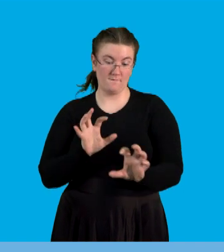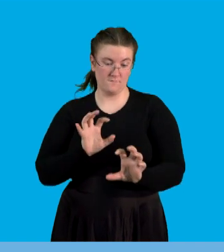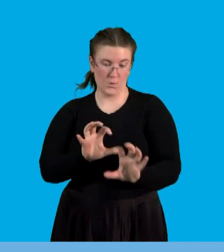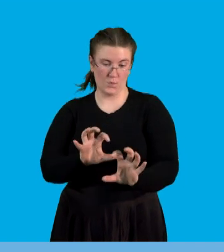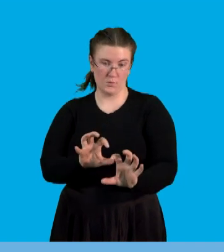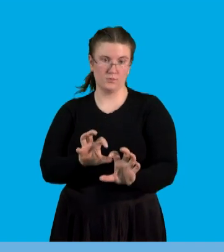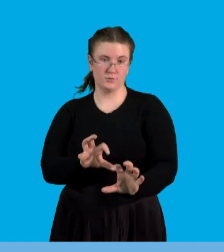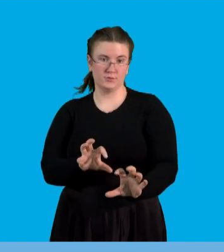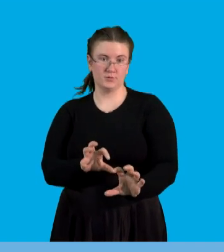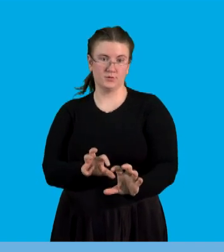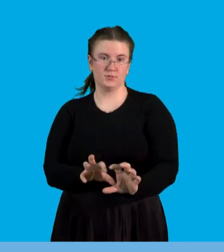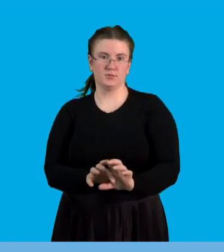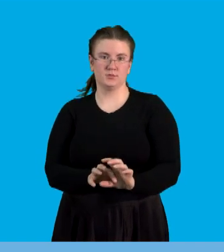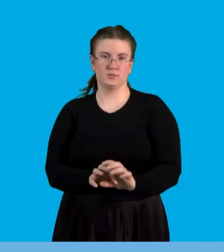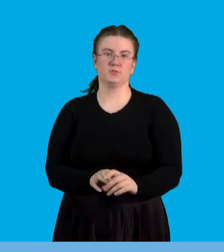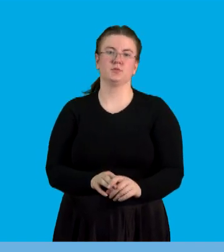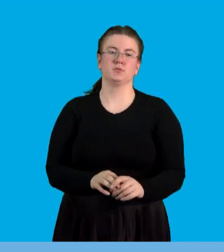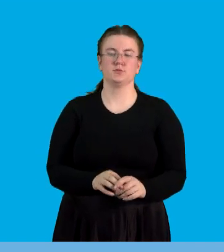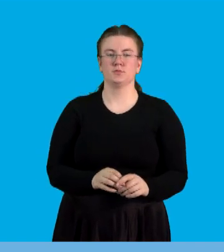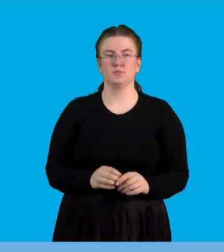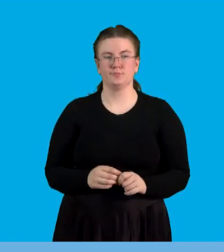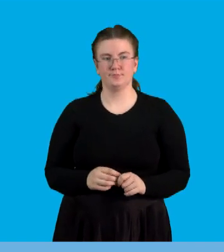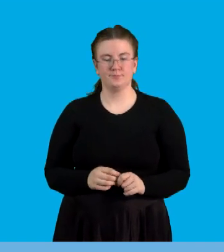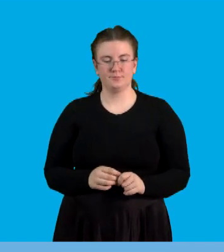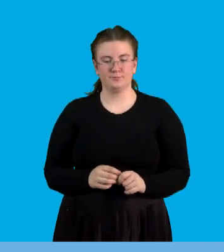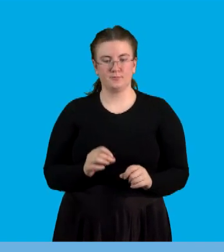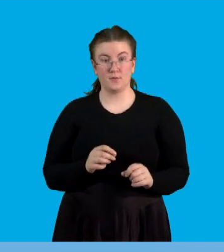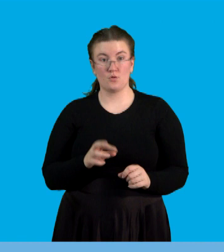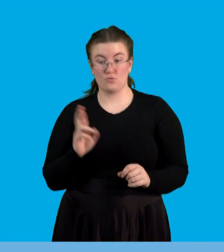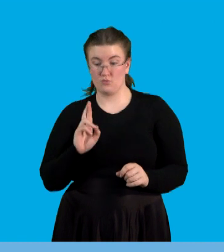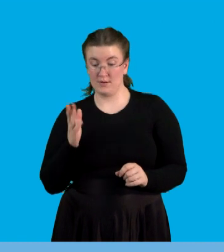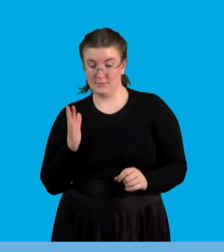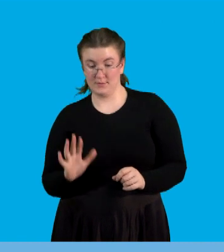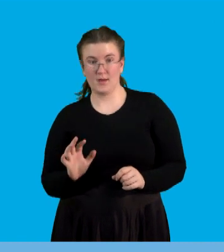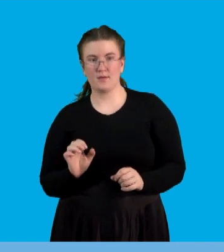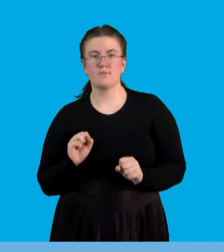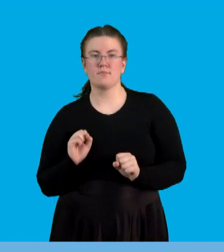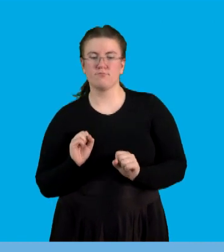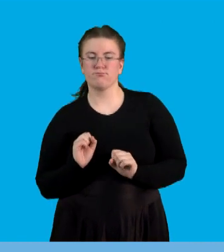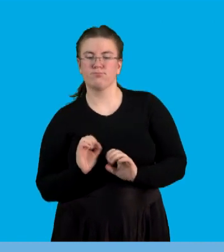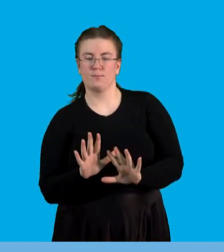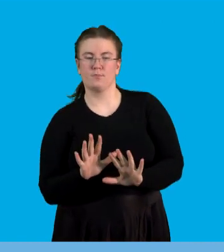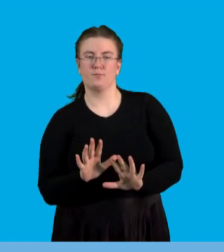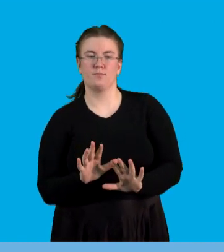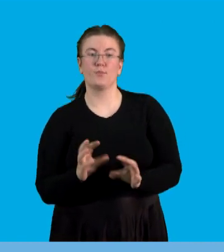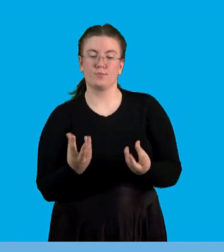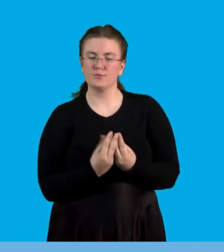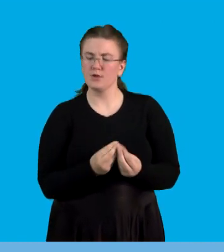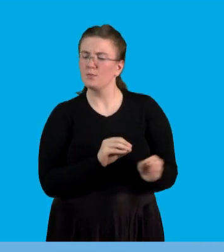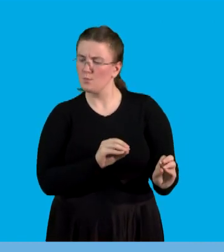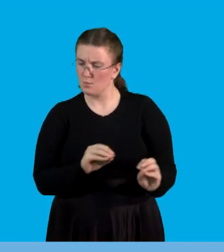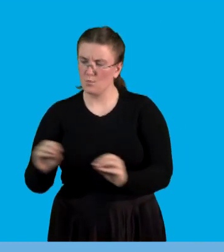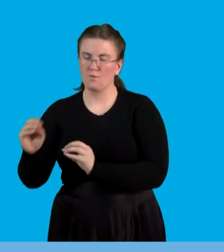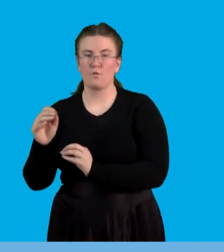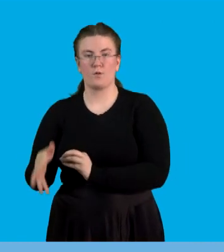onto this object and this force is going to the right hand side, obviously the object will go to the right. However, there's